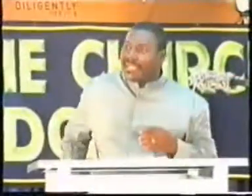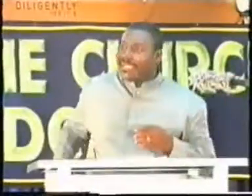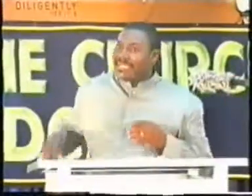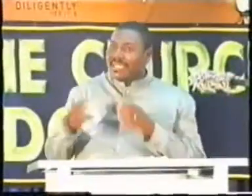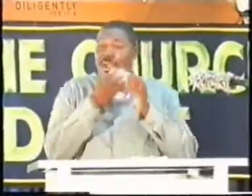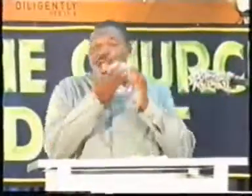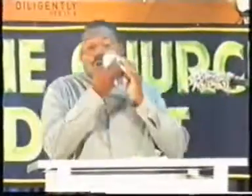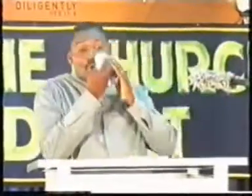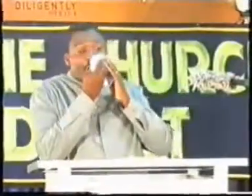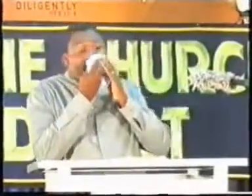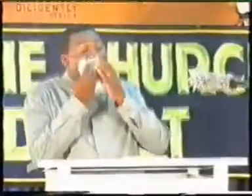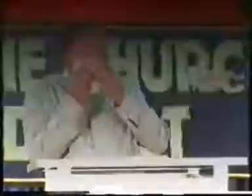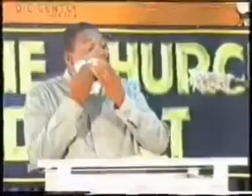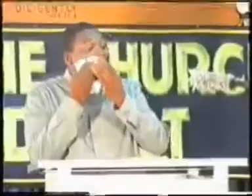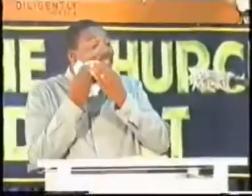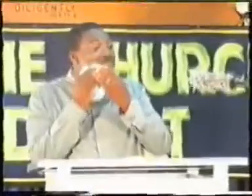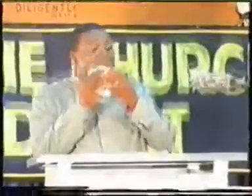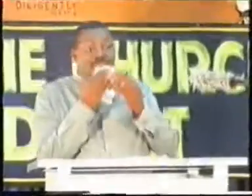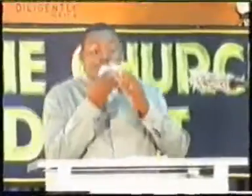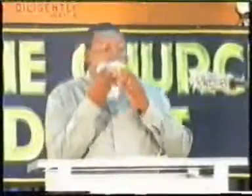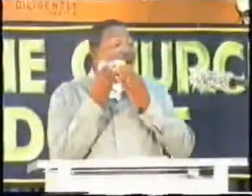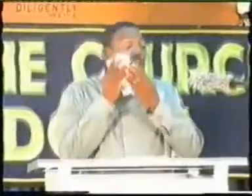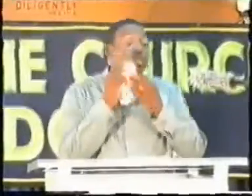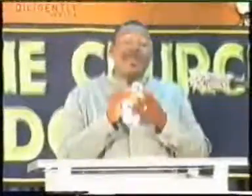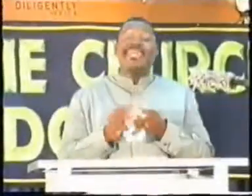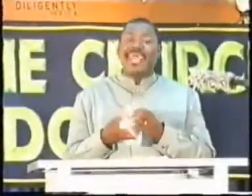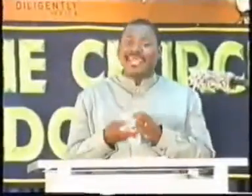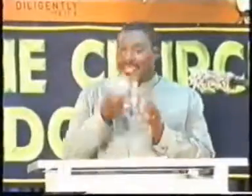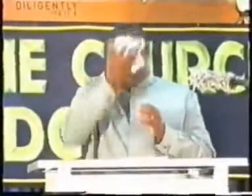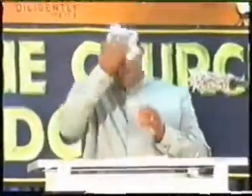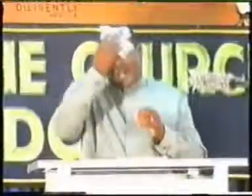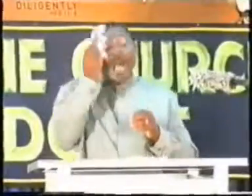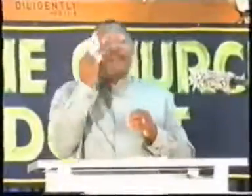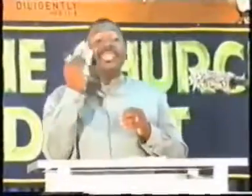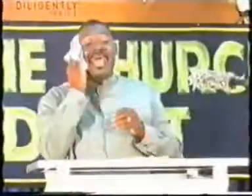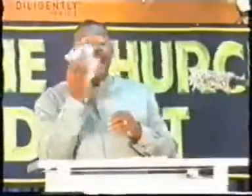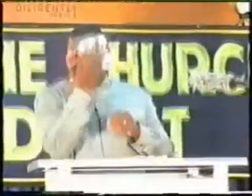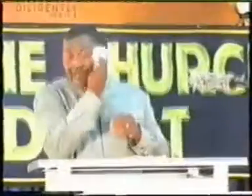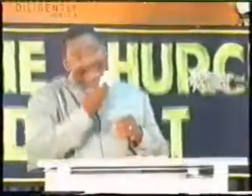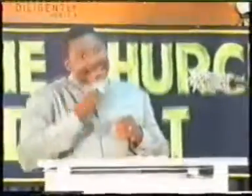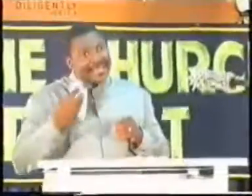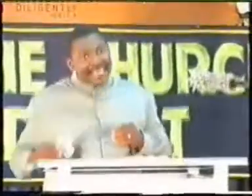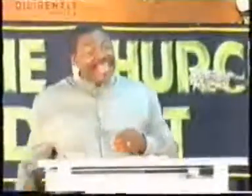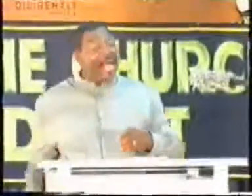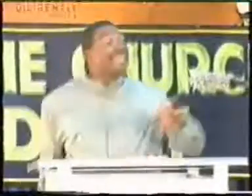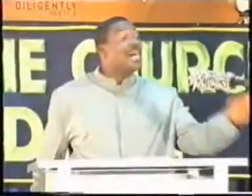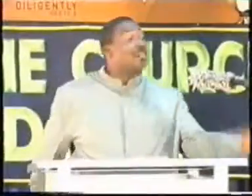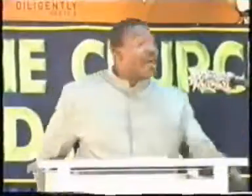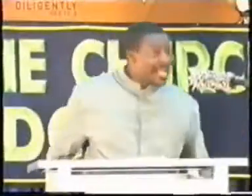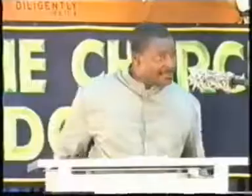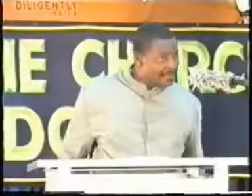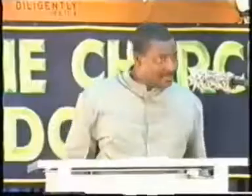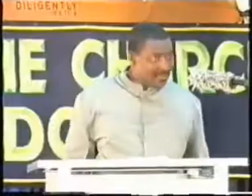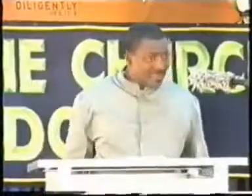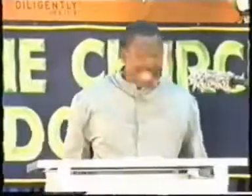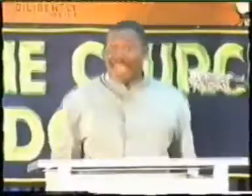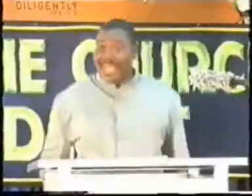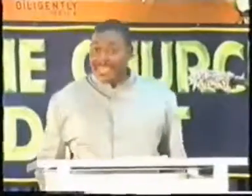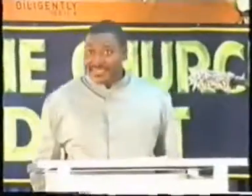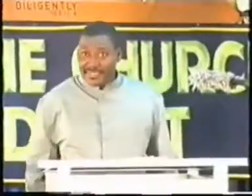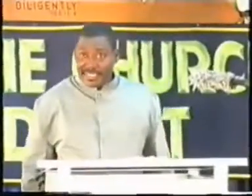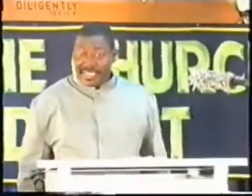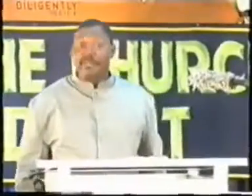have a body. No, we are going to bunch it. We are going to buy it. I read the near the abba, near the abbey. I saw them.